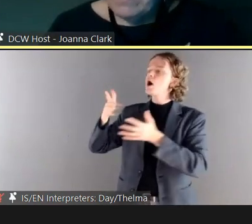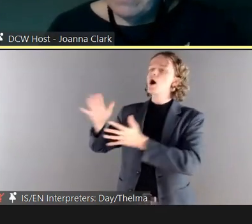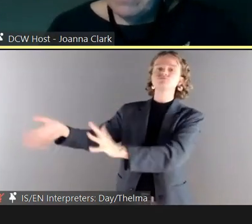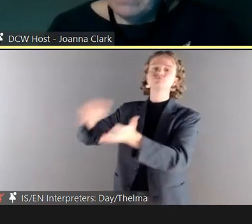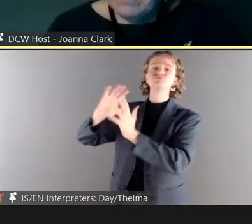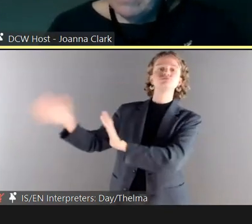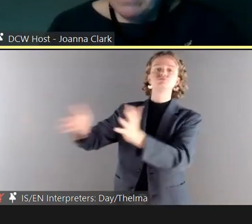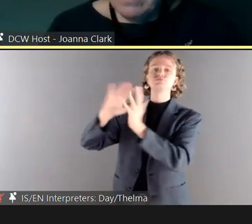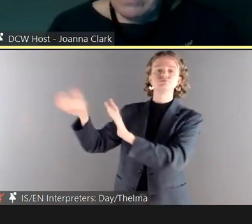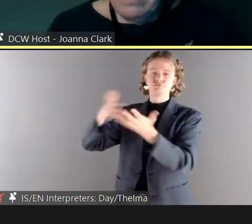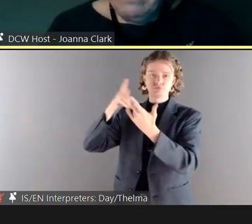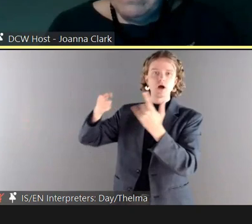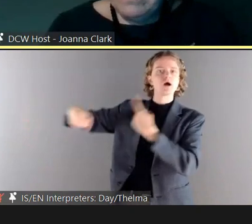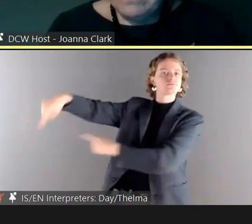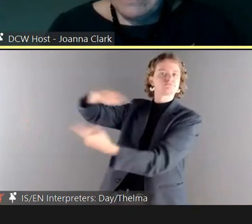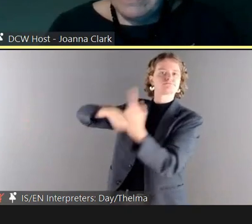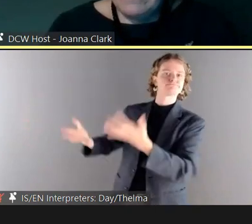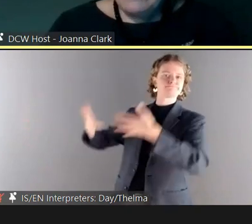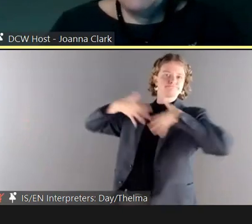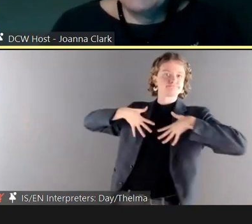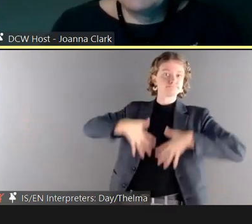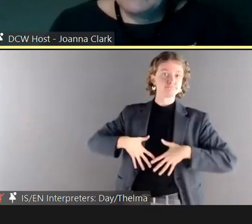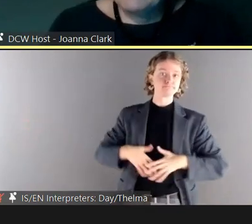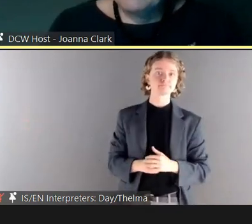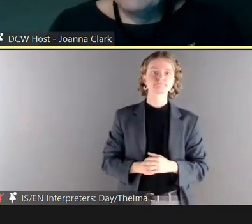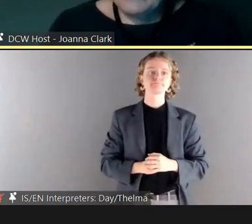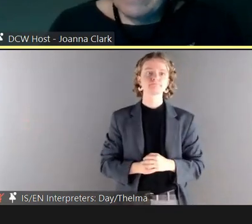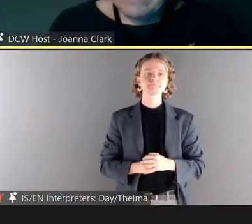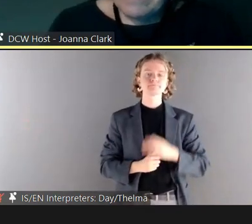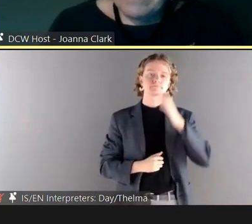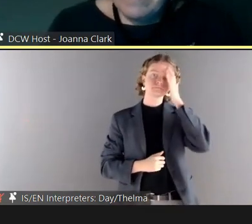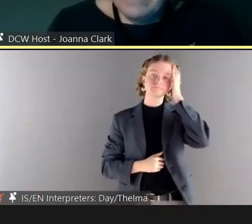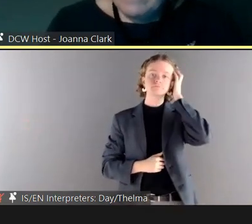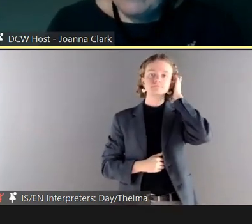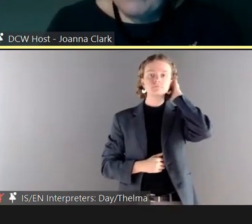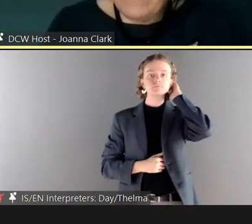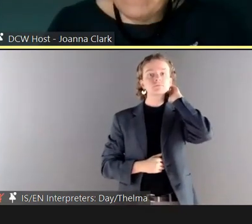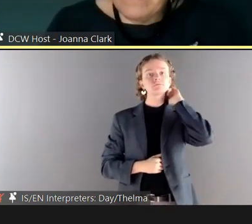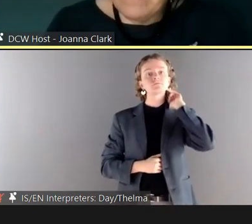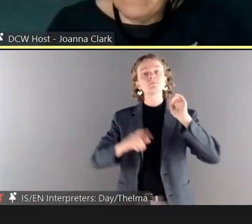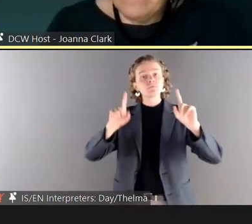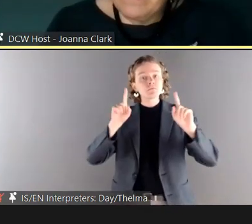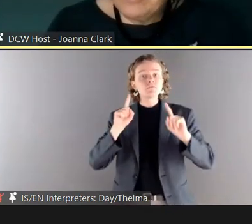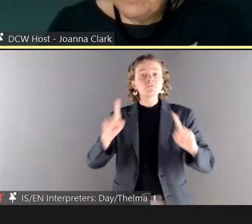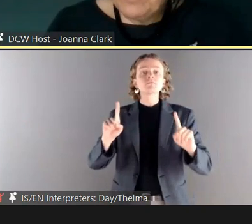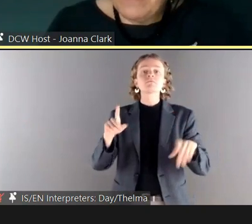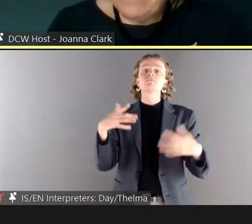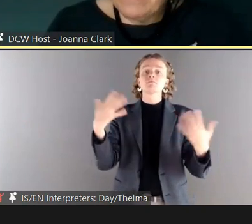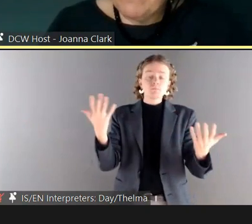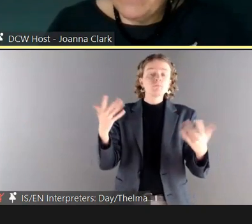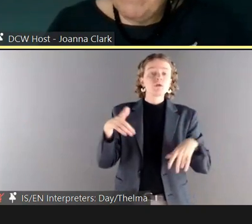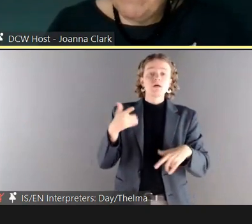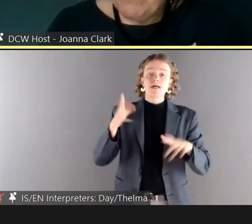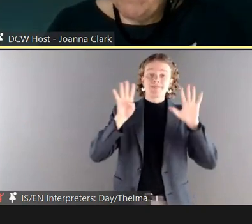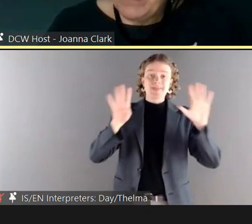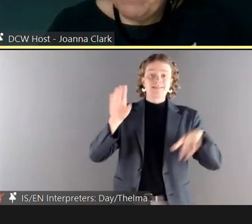Having said all this, the fact is that 90%